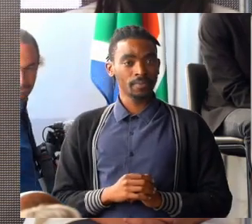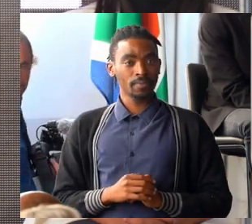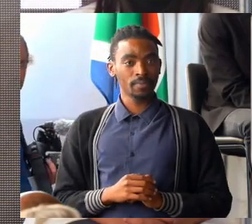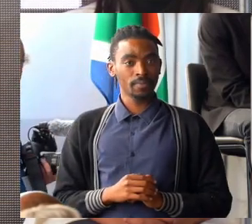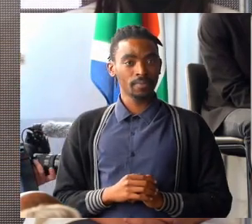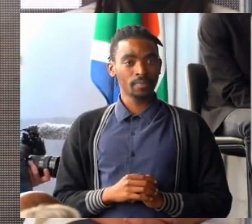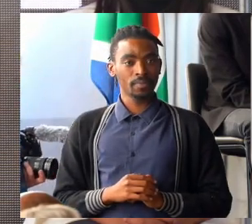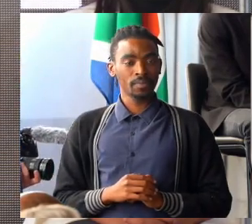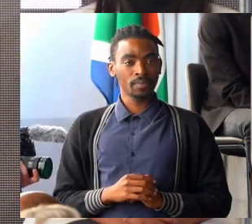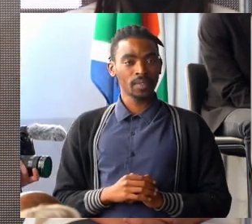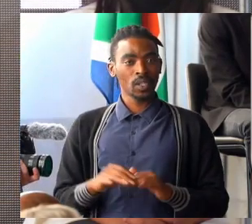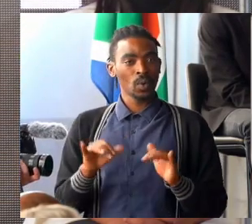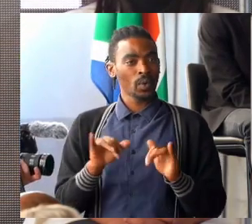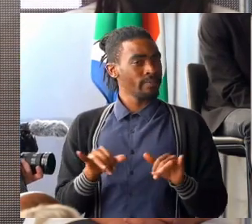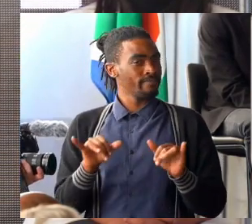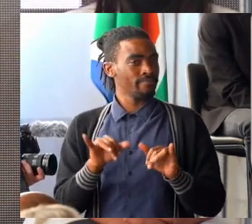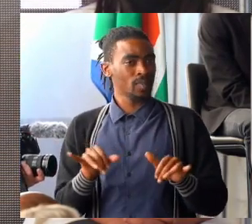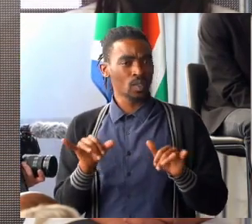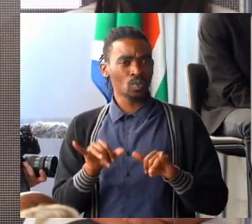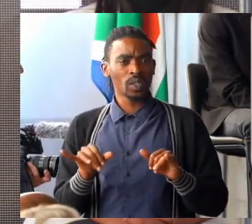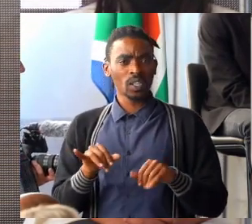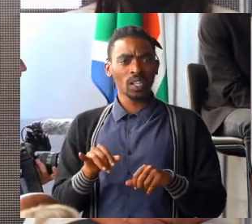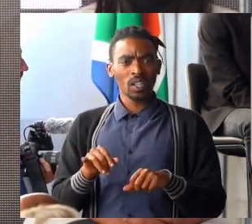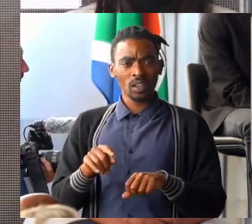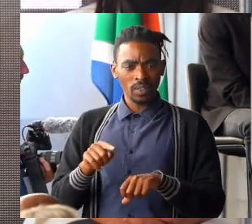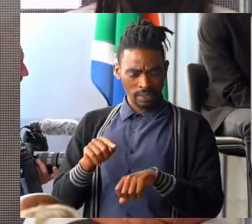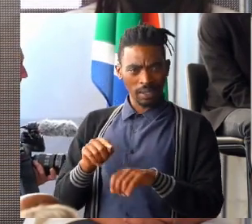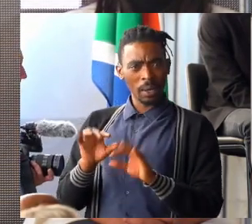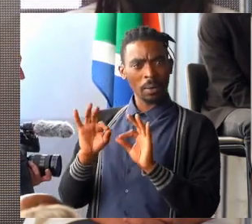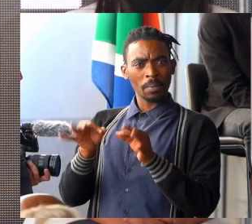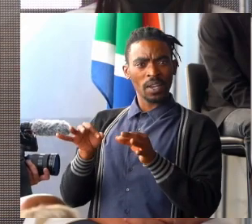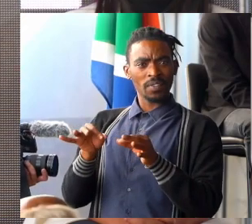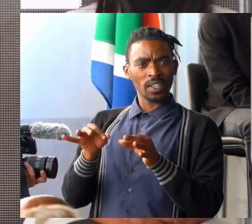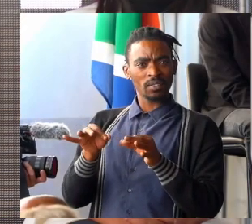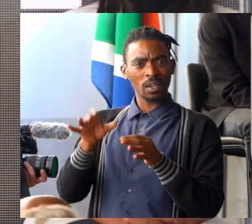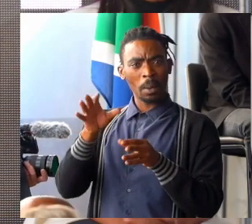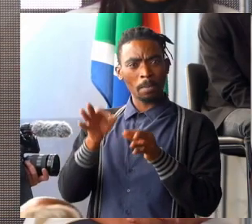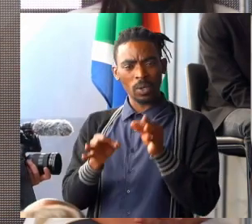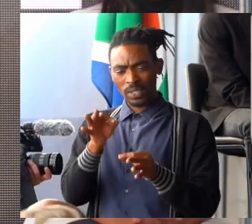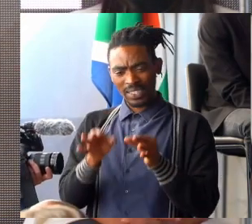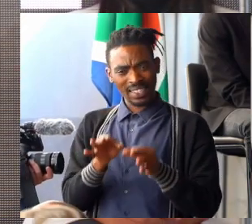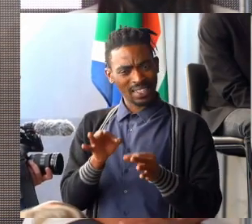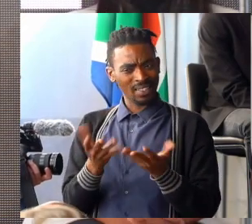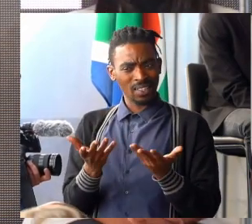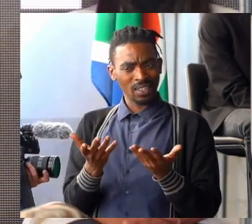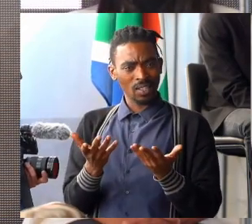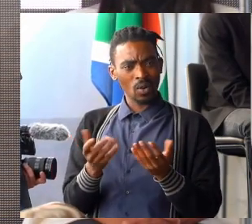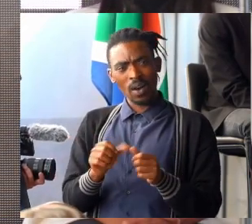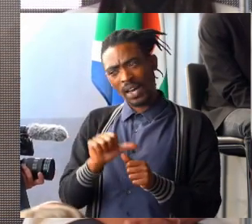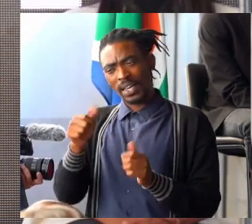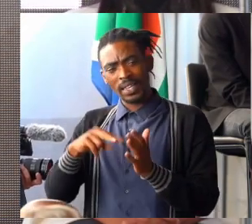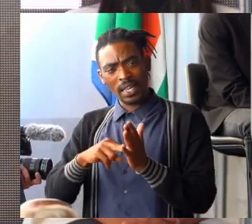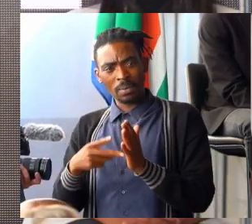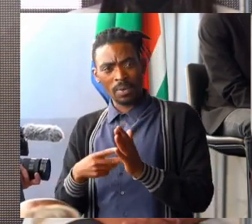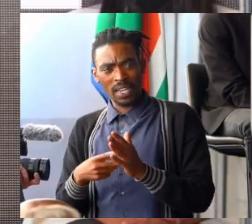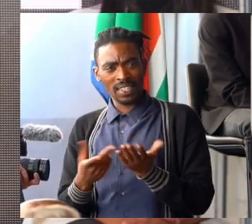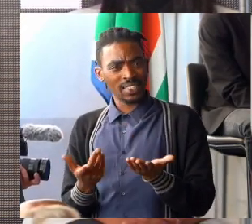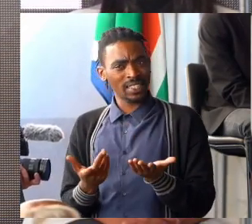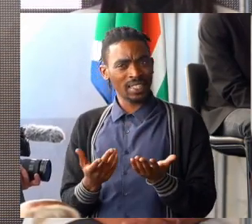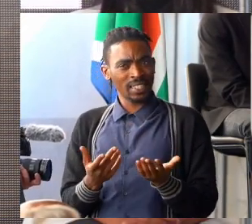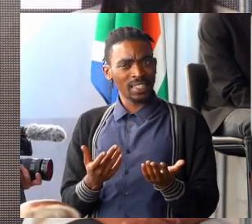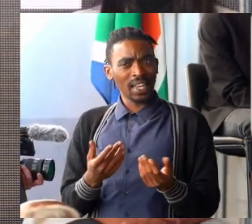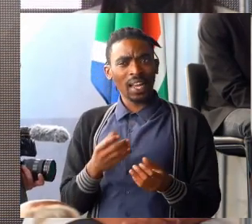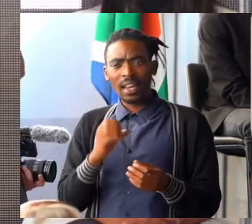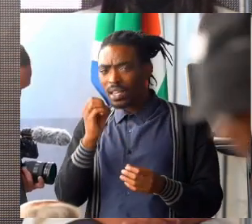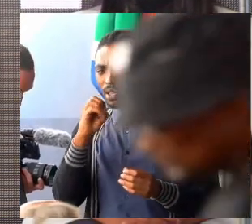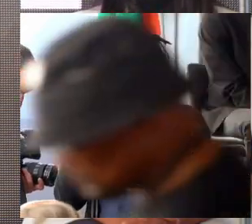are waiting for a perfect politics, a perfect political alternative. Nothing and no one is good